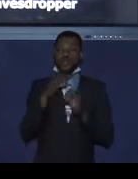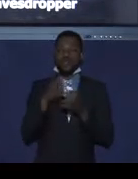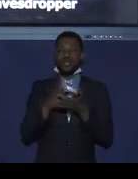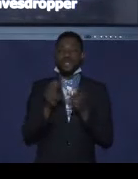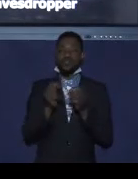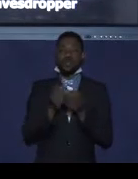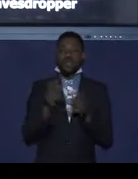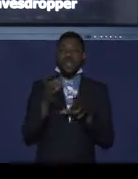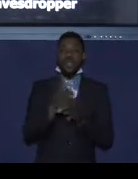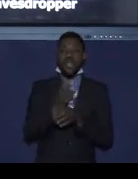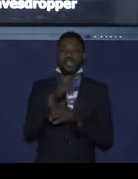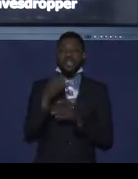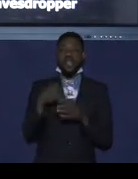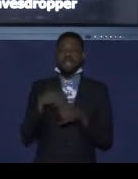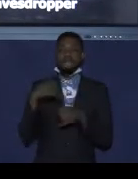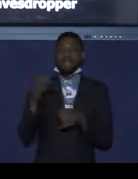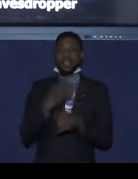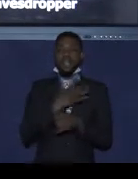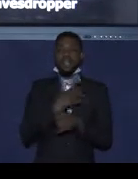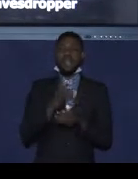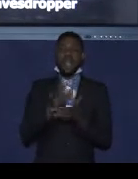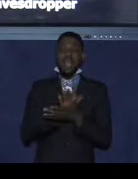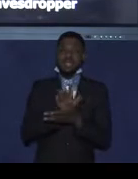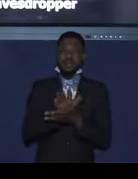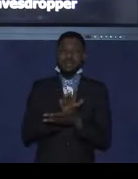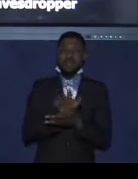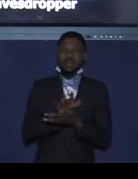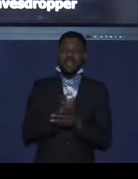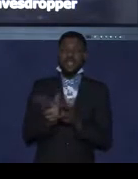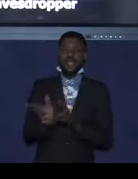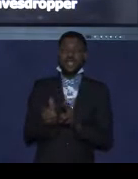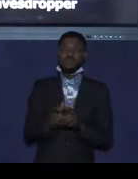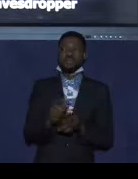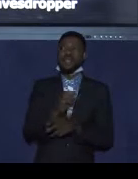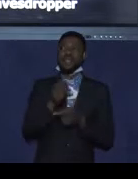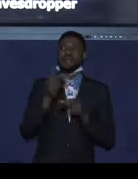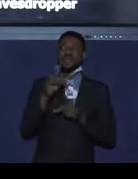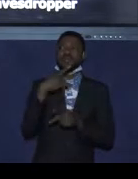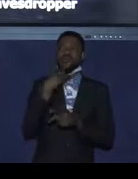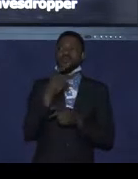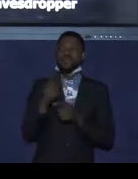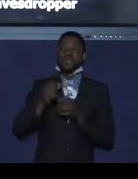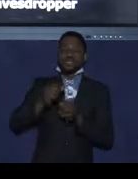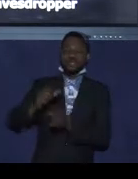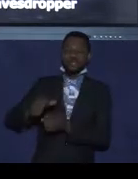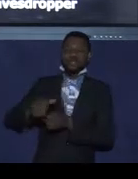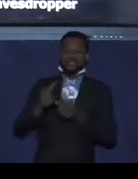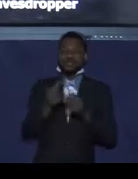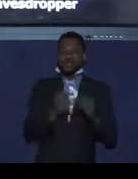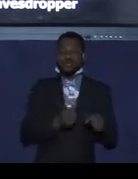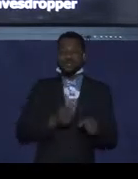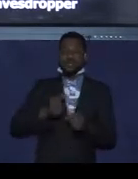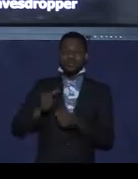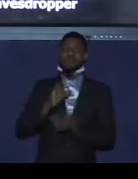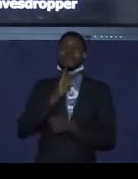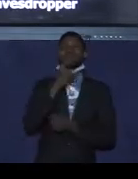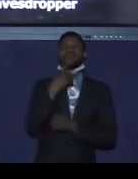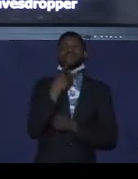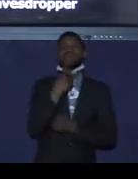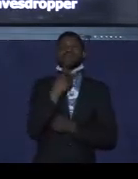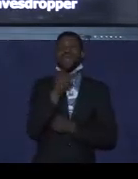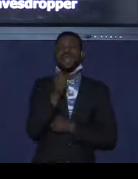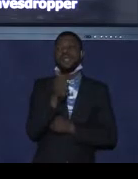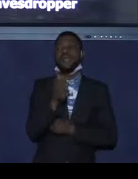it together, so get your pen and exercise books ready. A person who steers a boat is